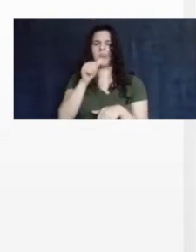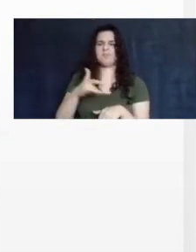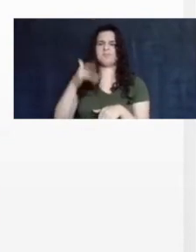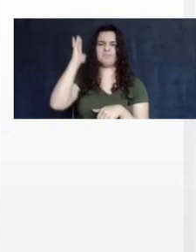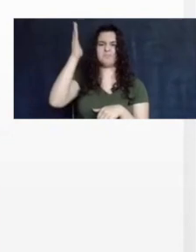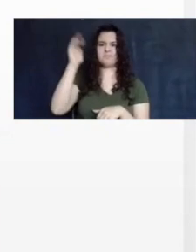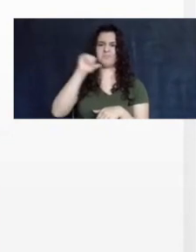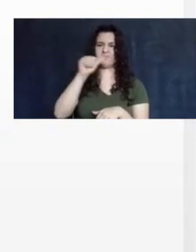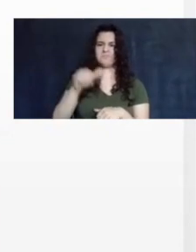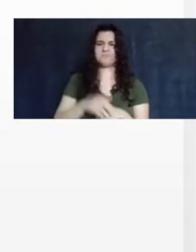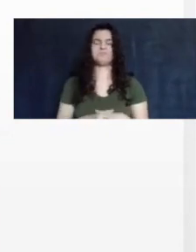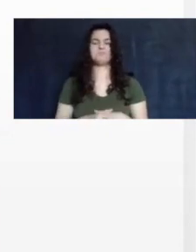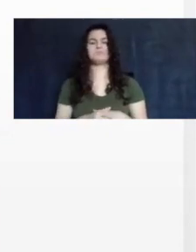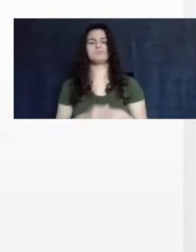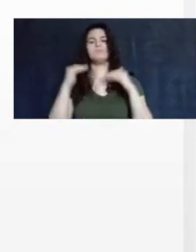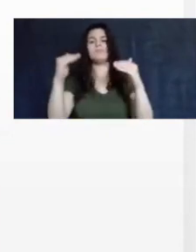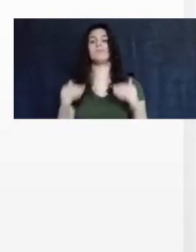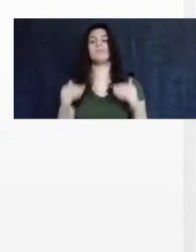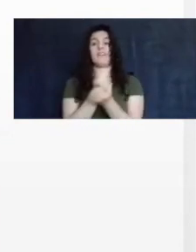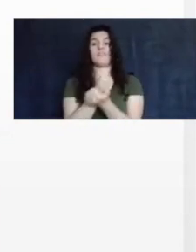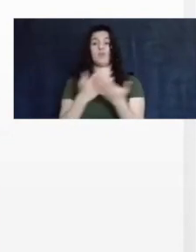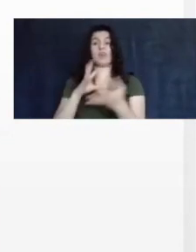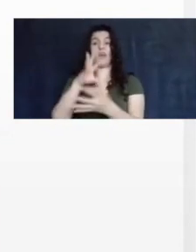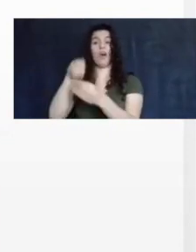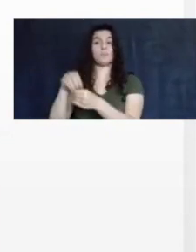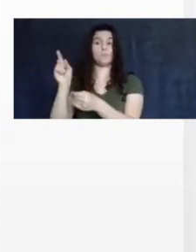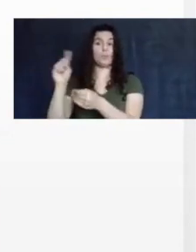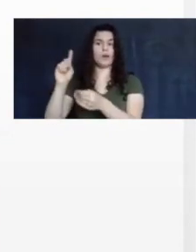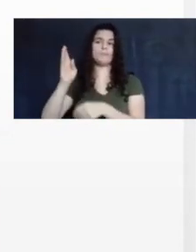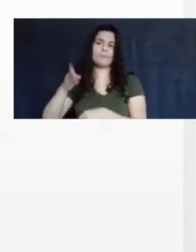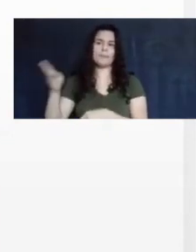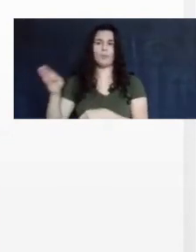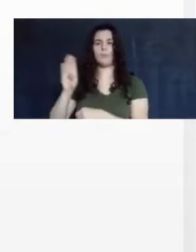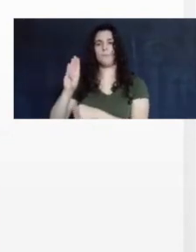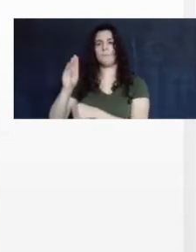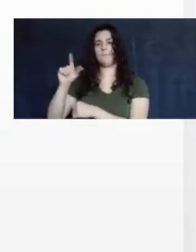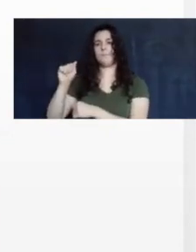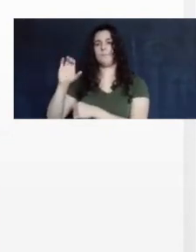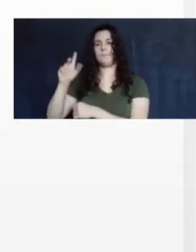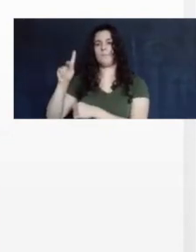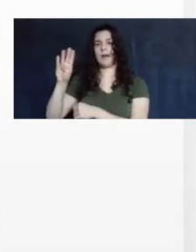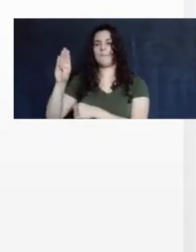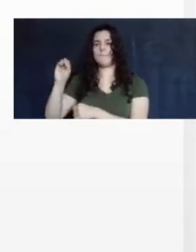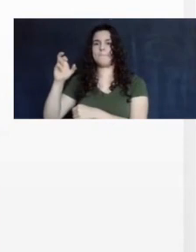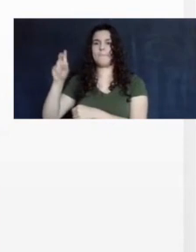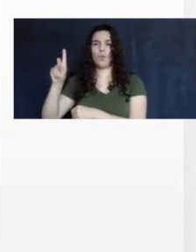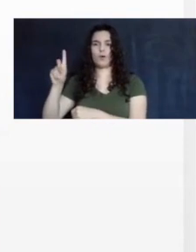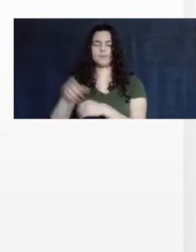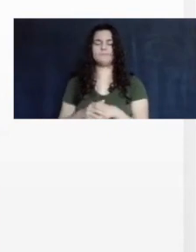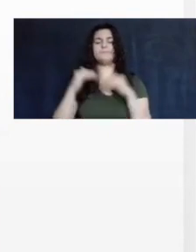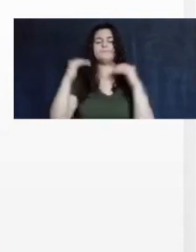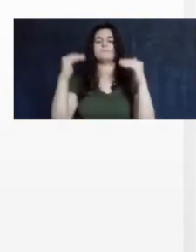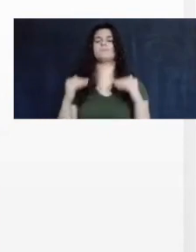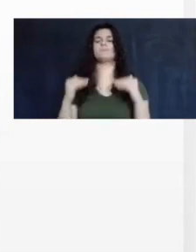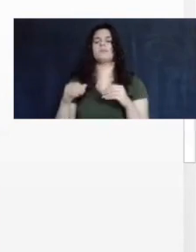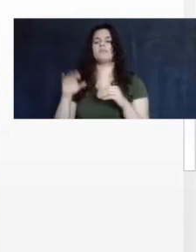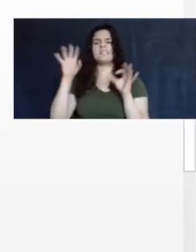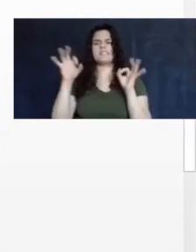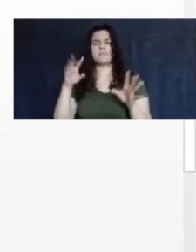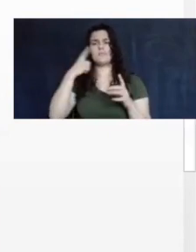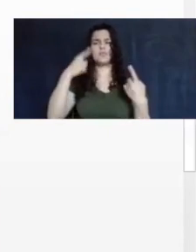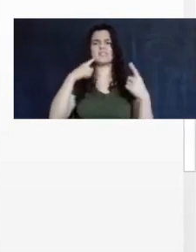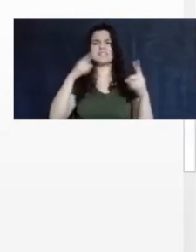Again, everything's built within Blackboard. I have some things for tips for success. I'll come back to that in a second. Let me just jump down here